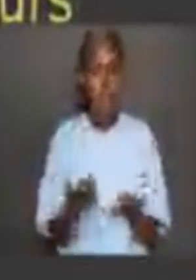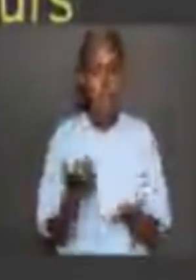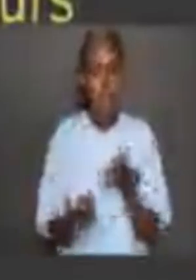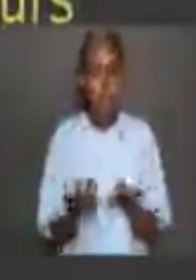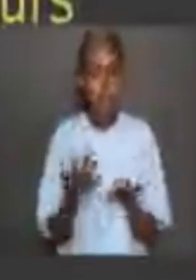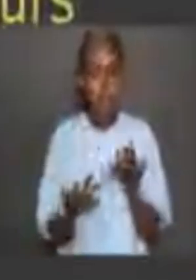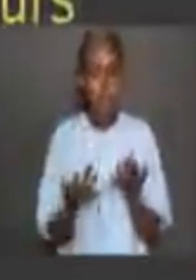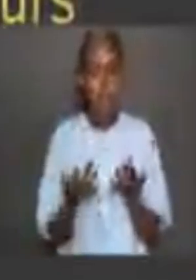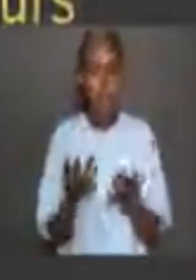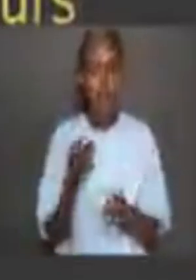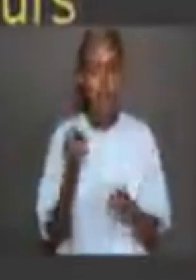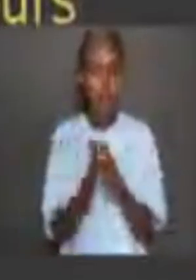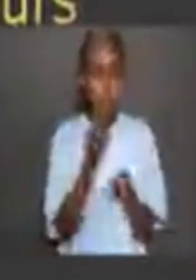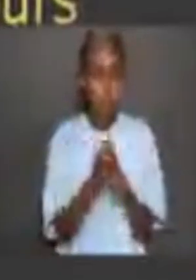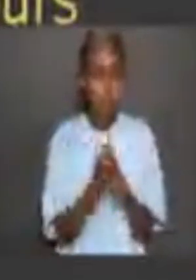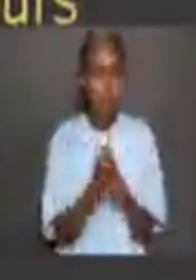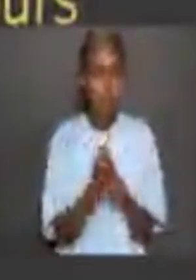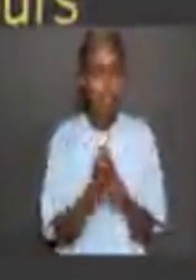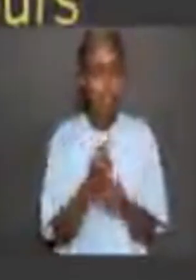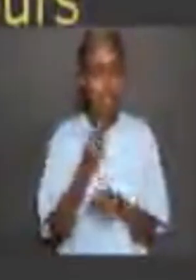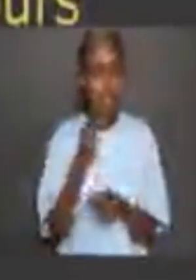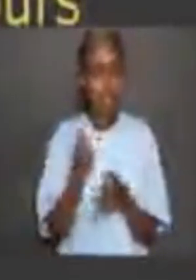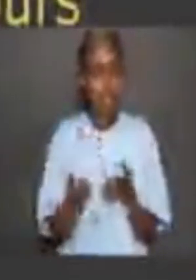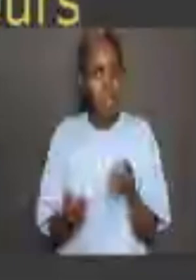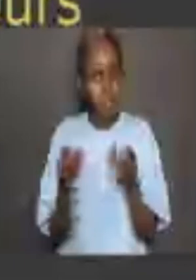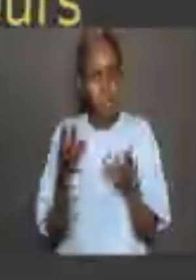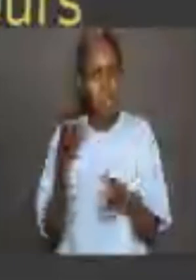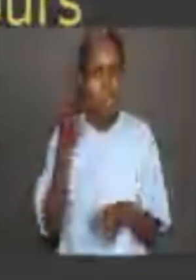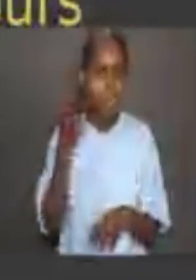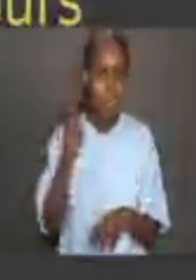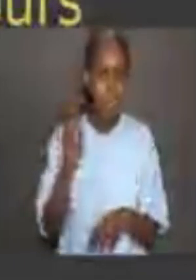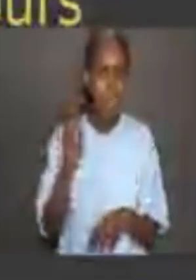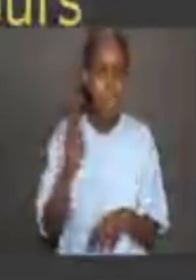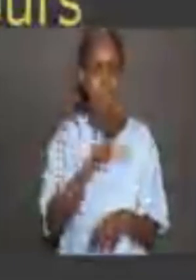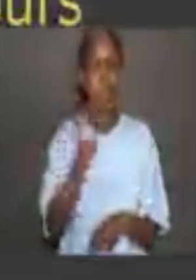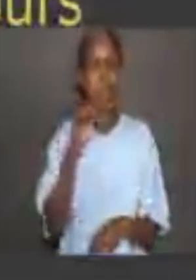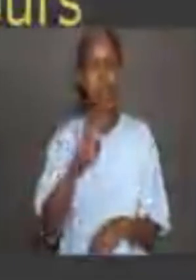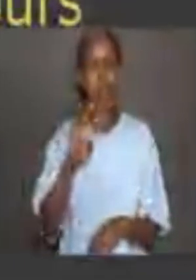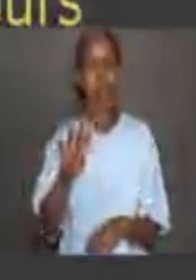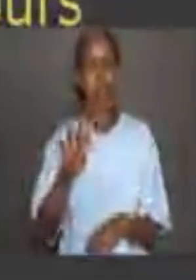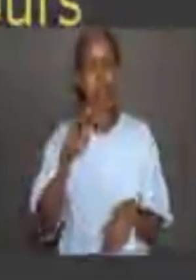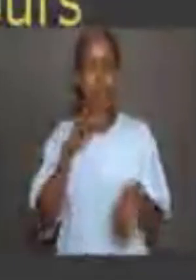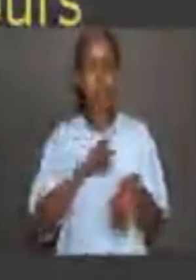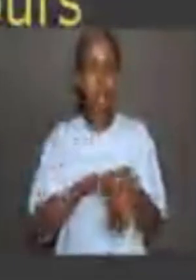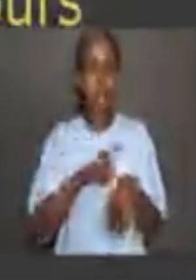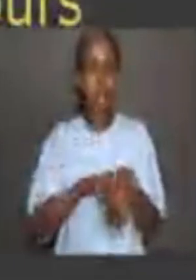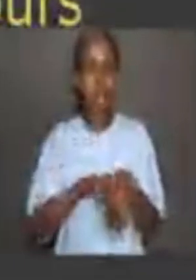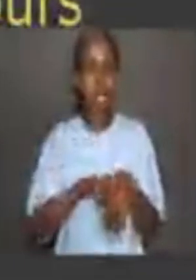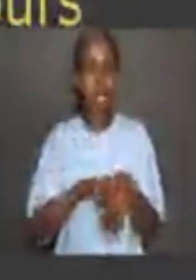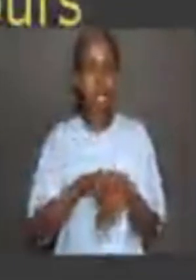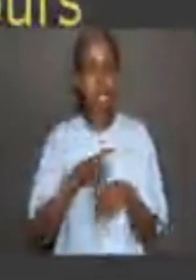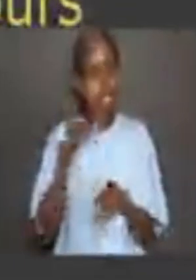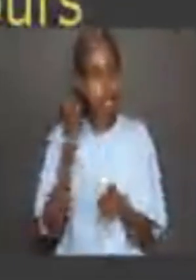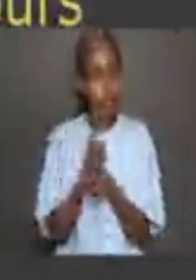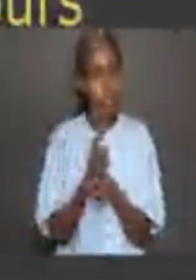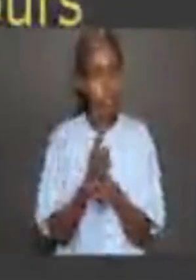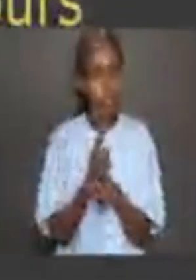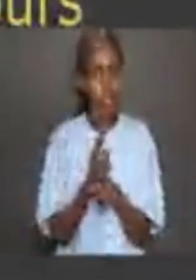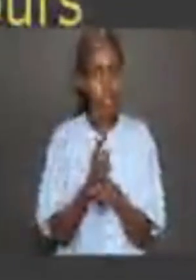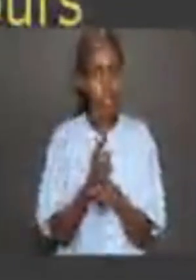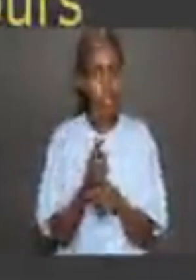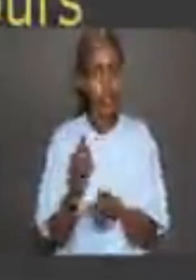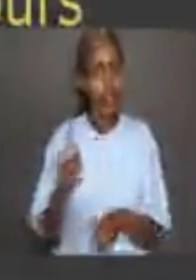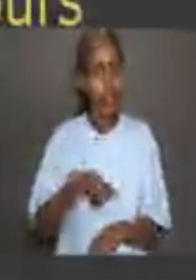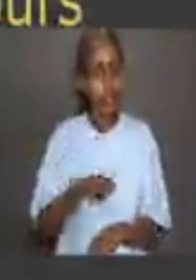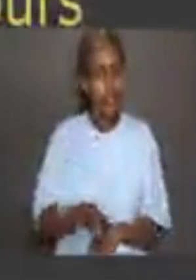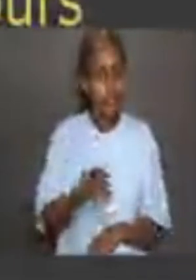operate for at most 16 and 24 hours respectively, we